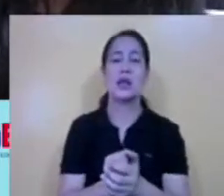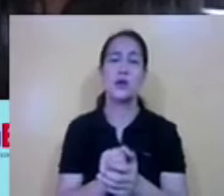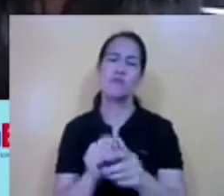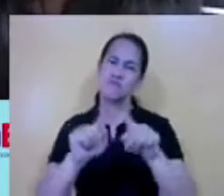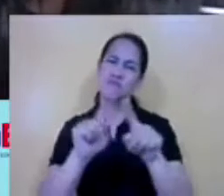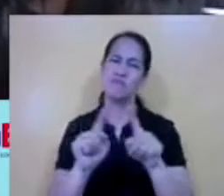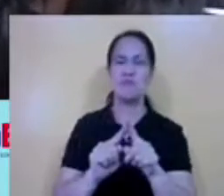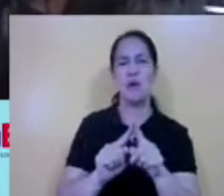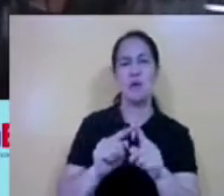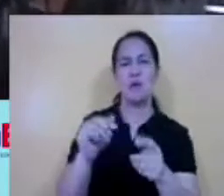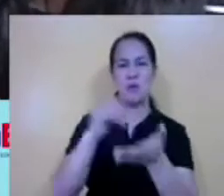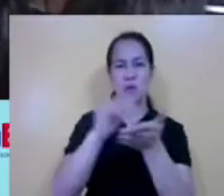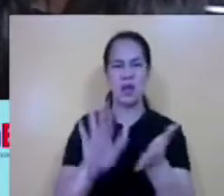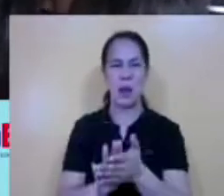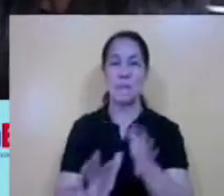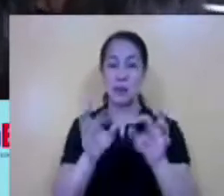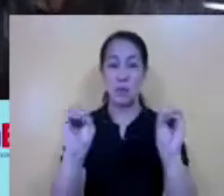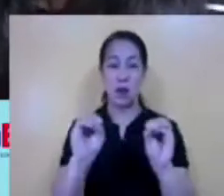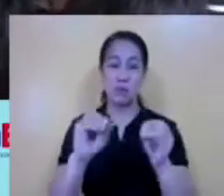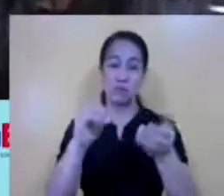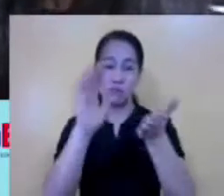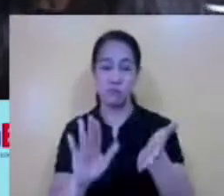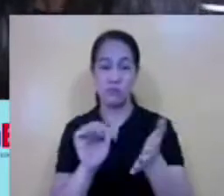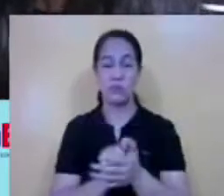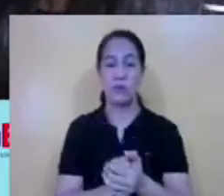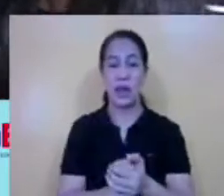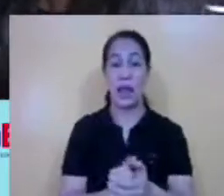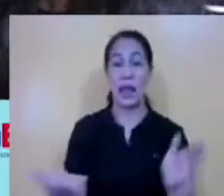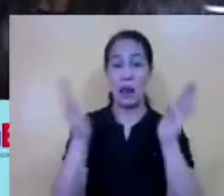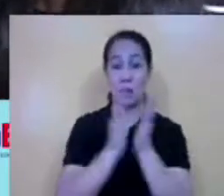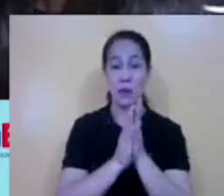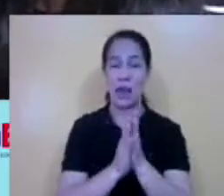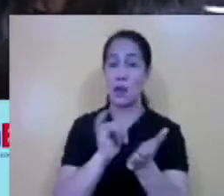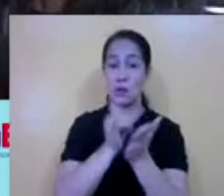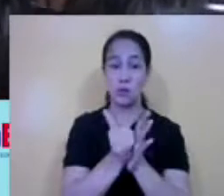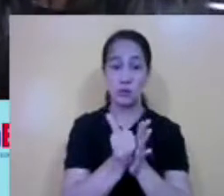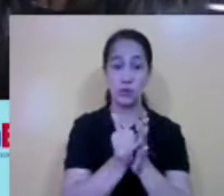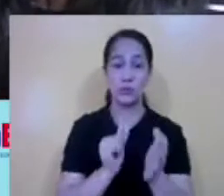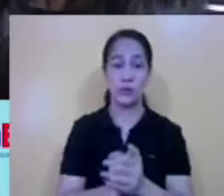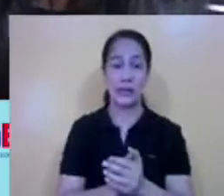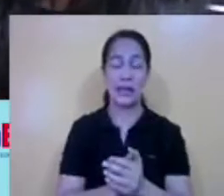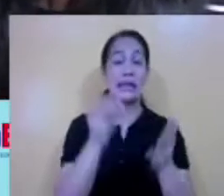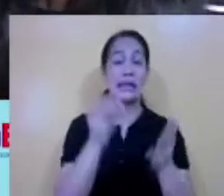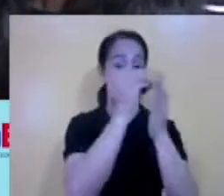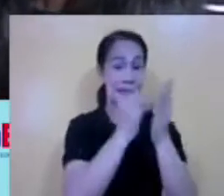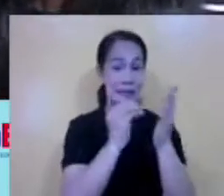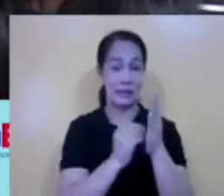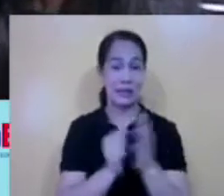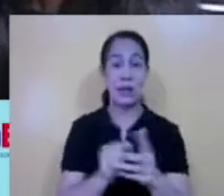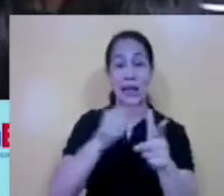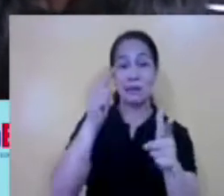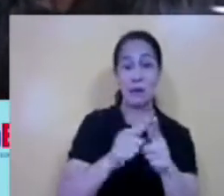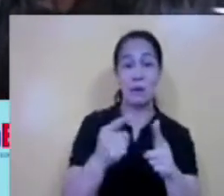the learners that are being asked on those specific indicators, then you will have to opt